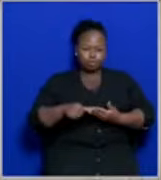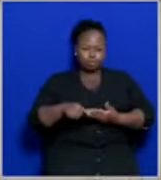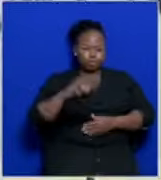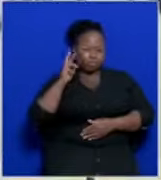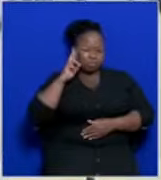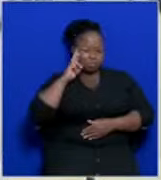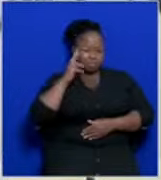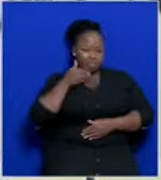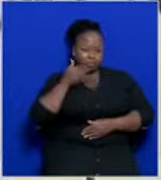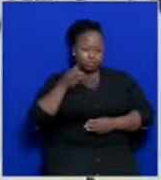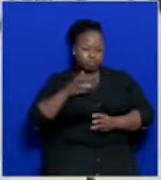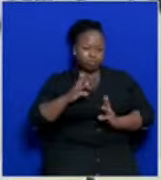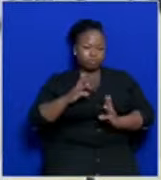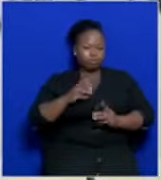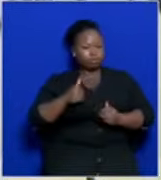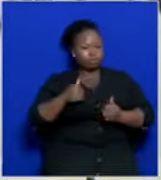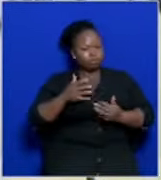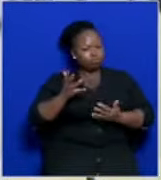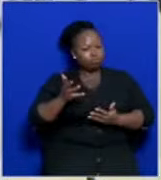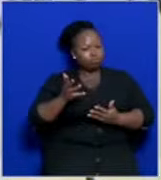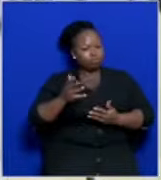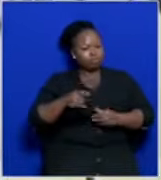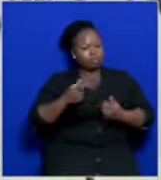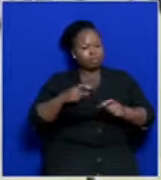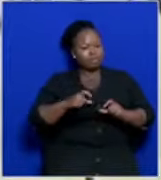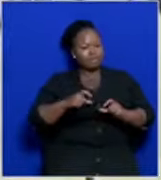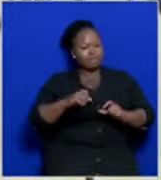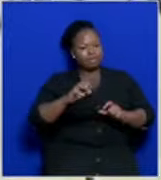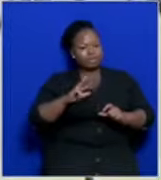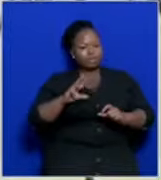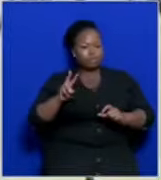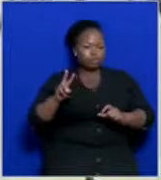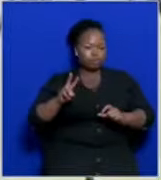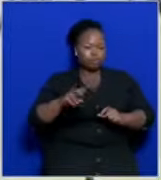doing so from paragraph 92. Thank you.